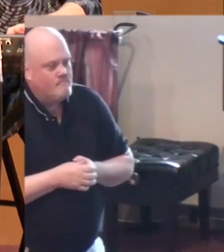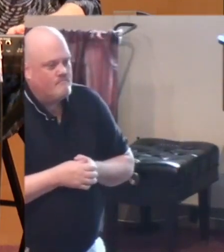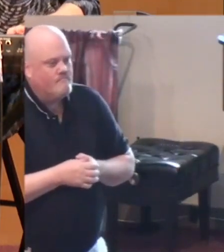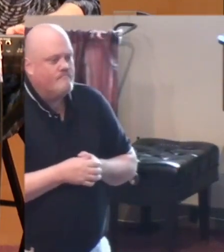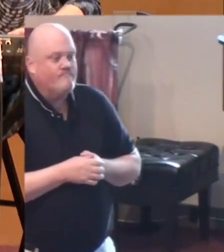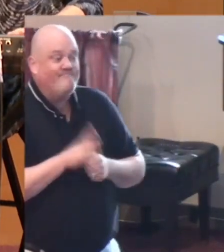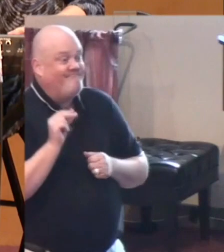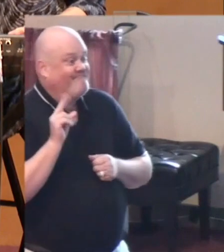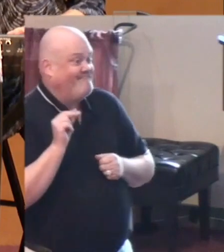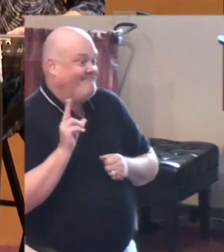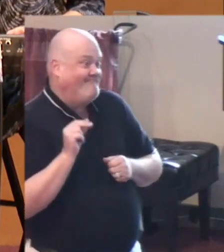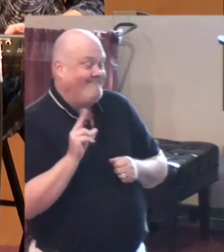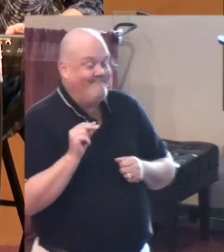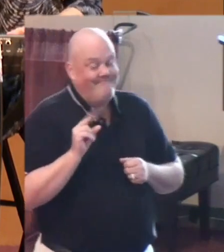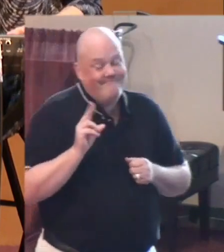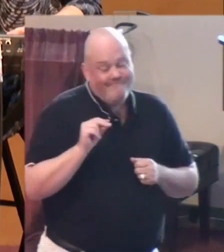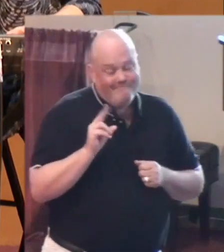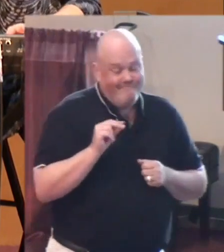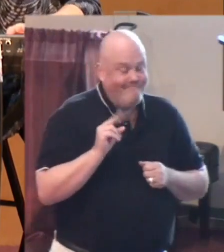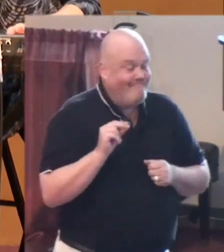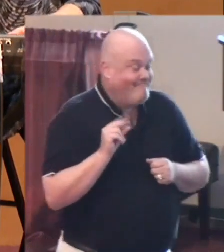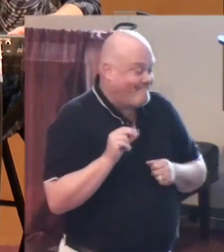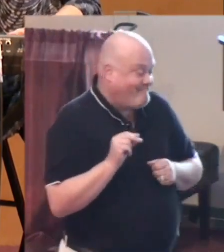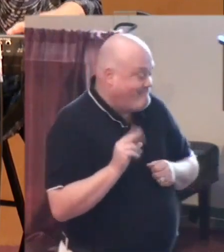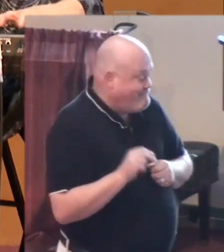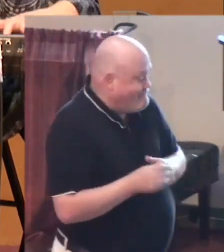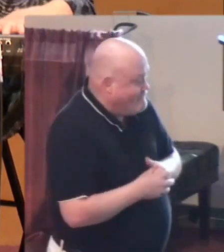end. No, no.